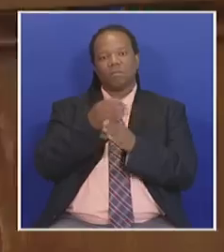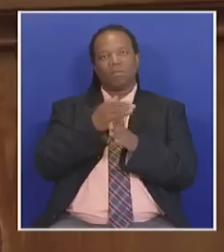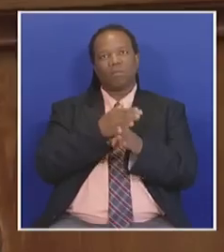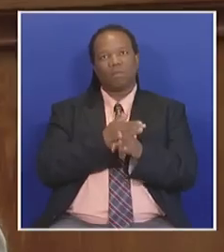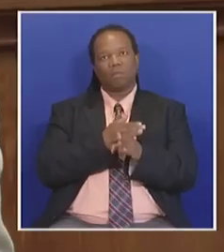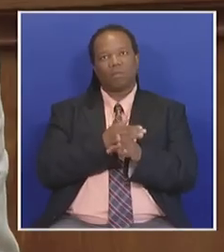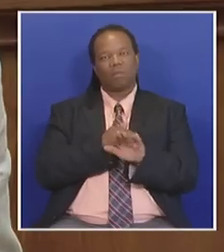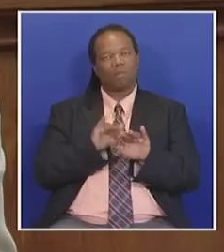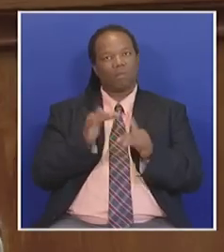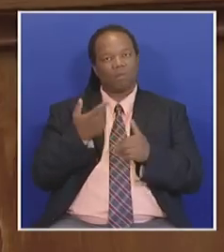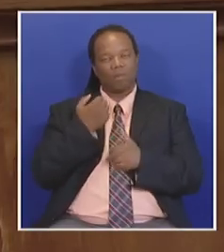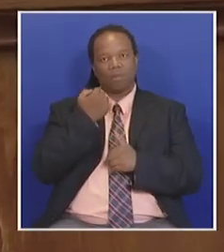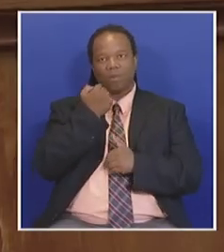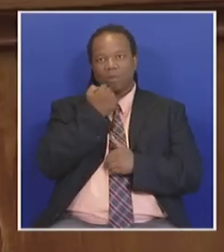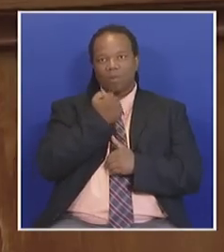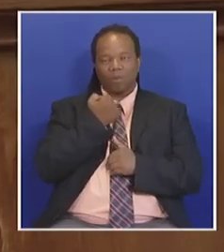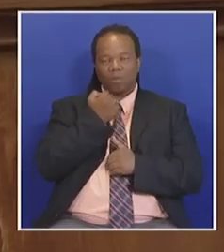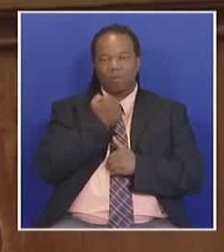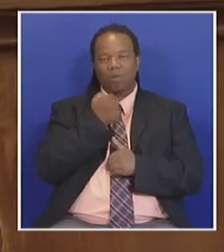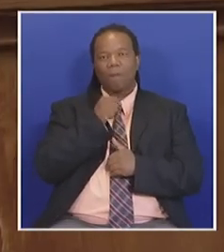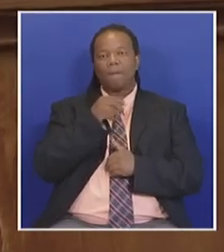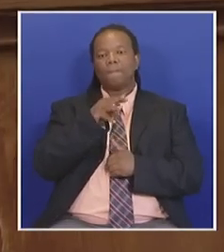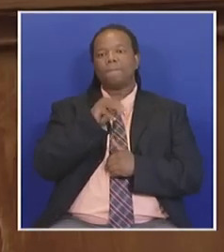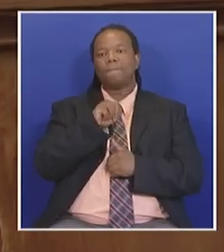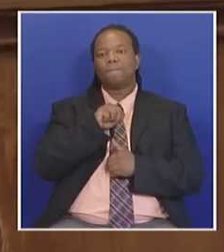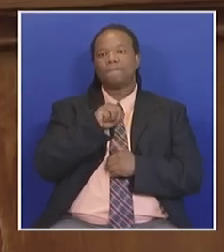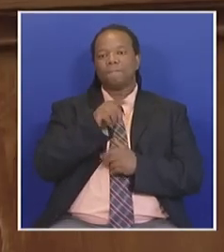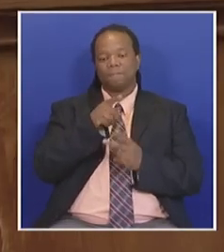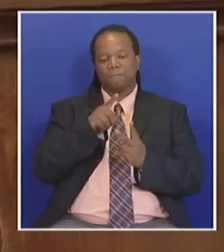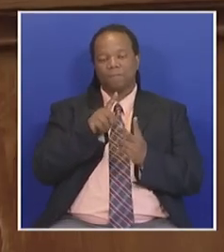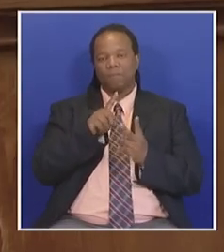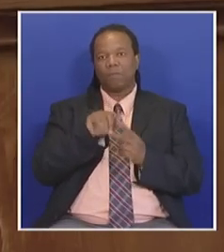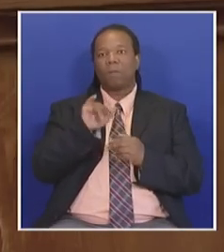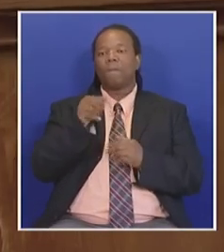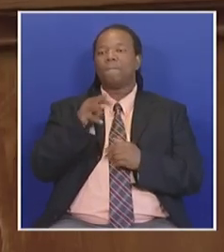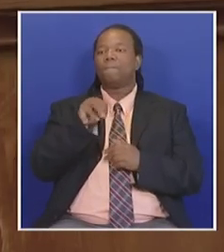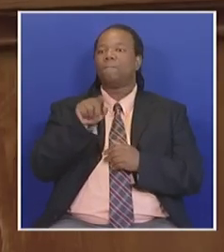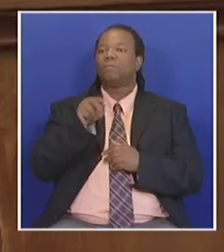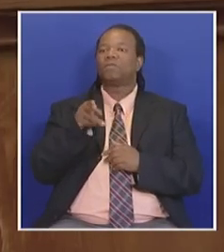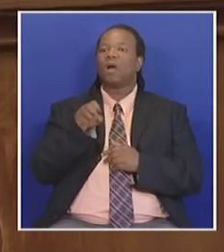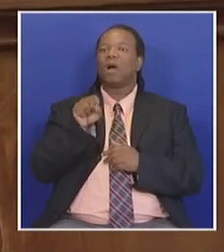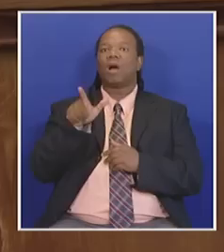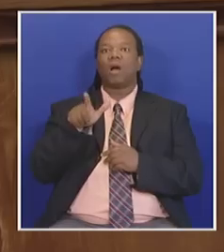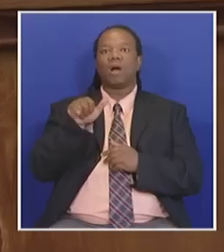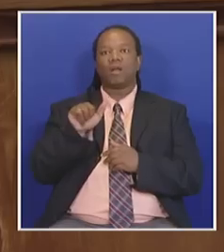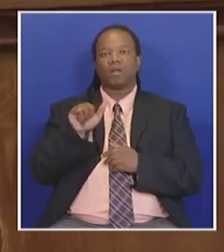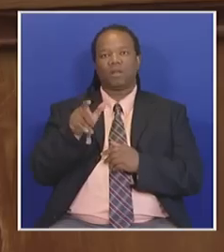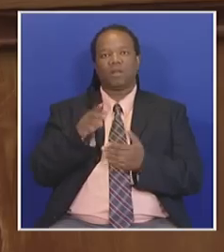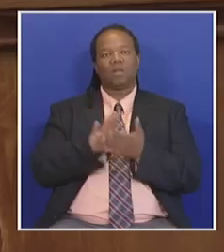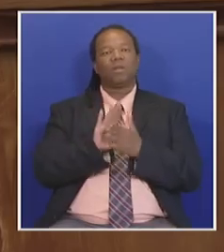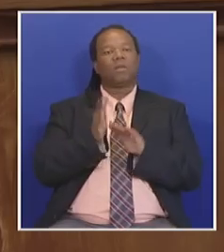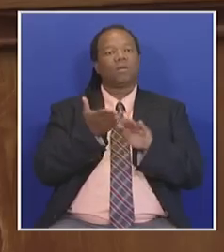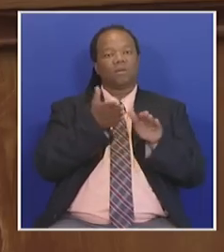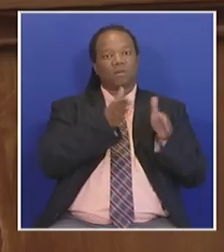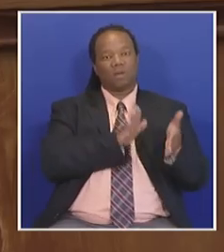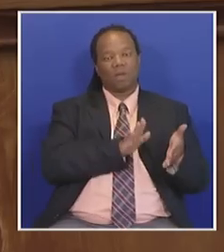deepest condolences to the Mtshali family on the sad passing of former KwaZulu-Natal Premier Dr. Lionel Percival